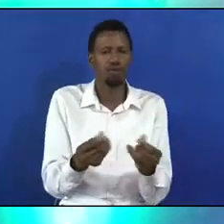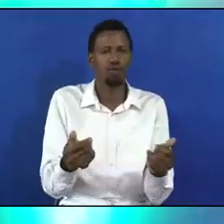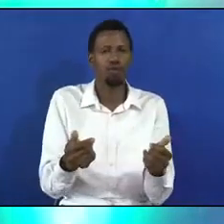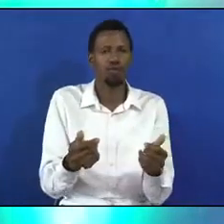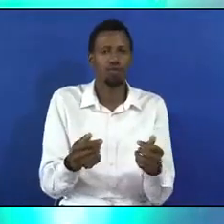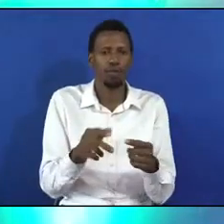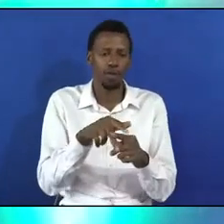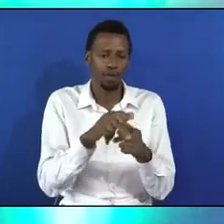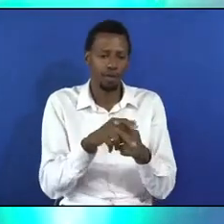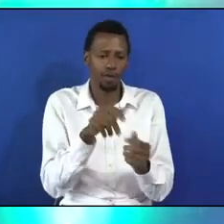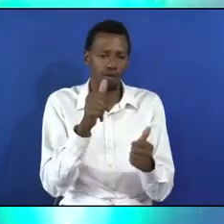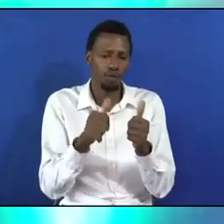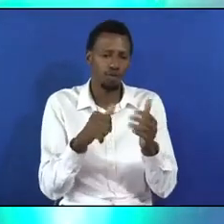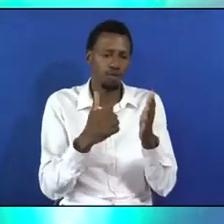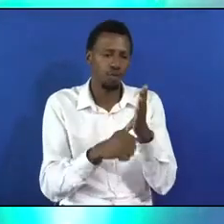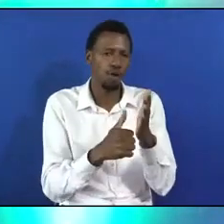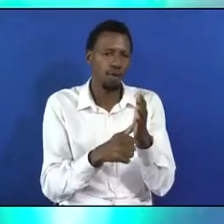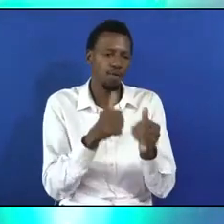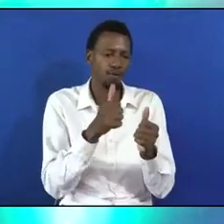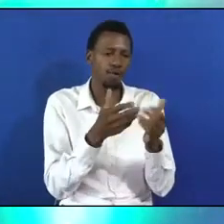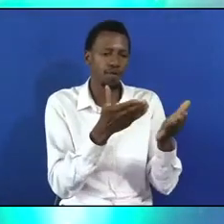evil?